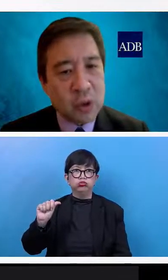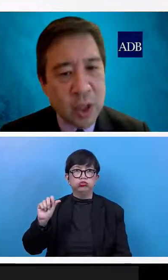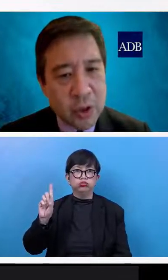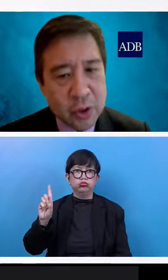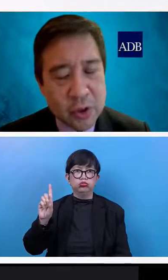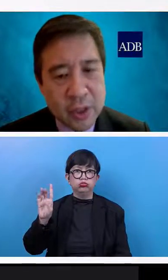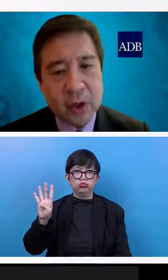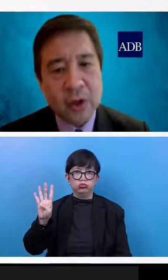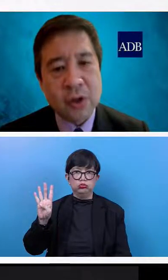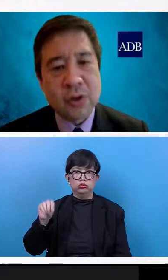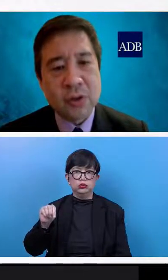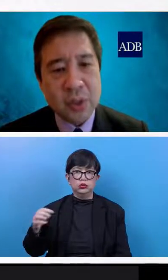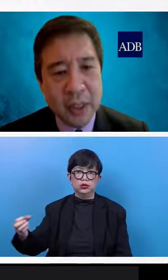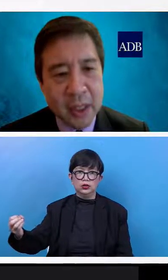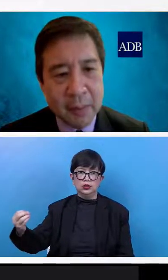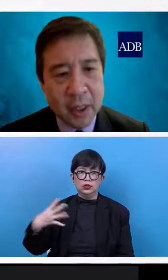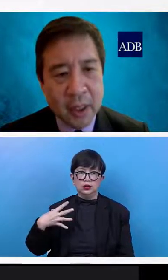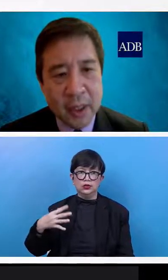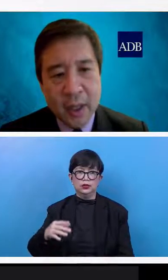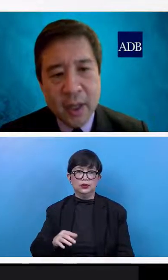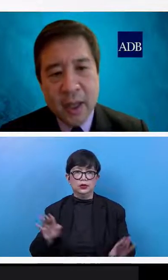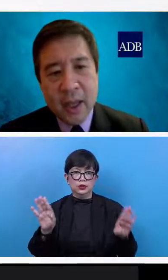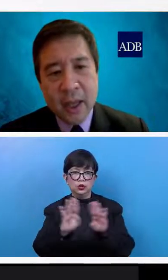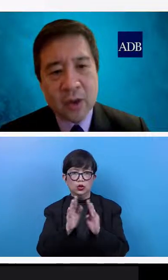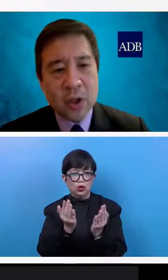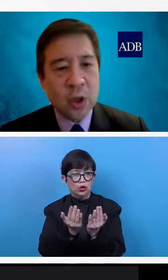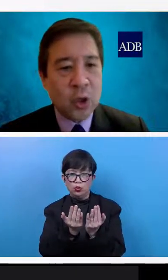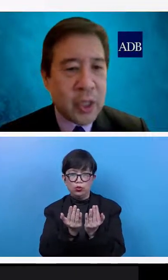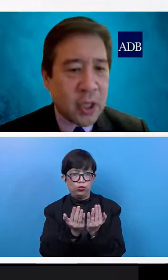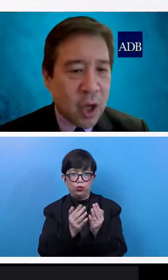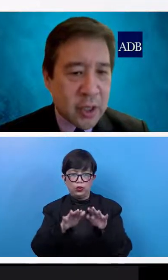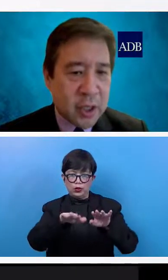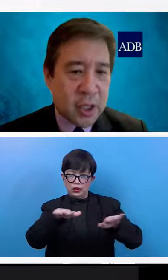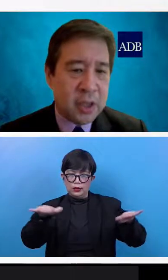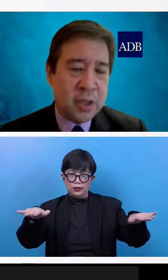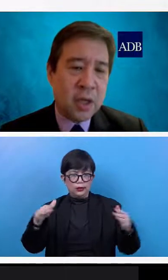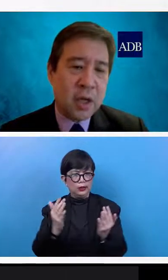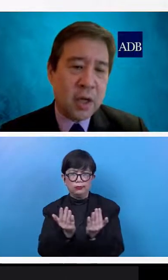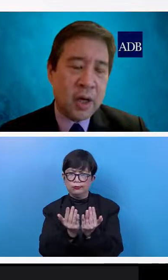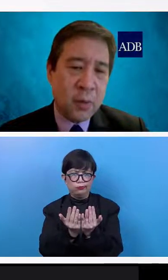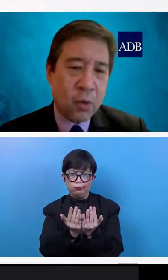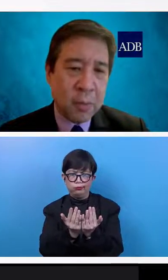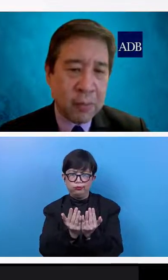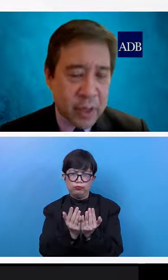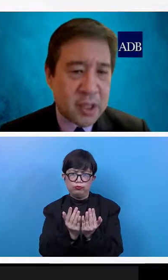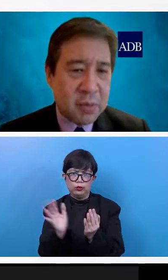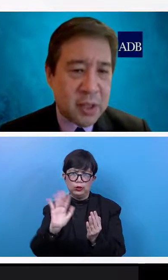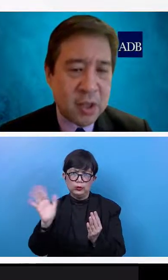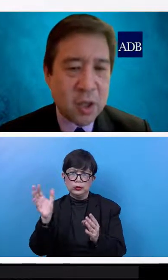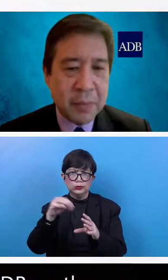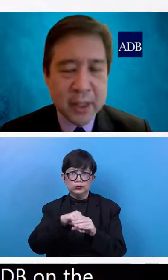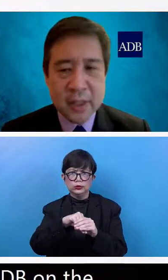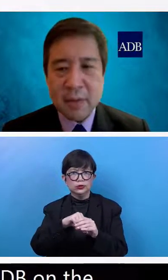school closures that occurred due to the pandemic. And the learning losses were pretty